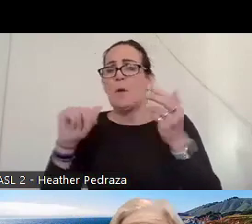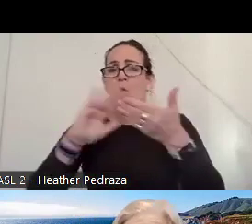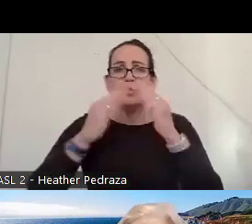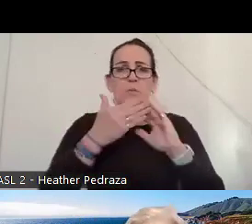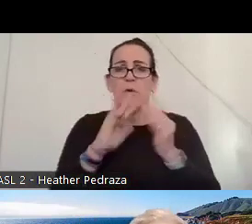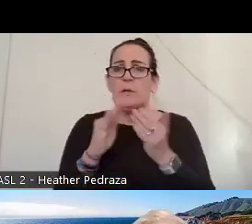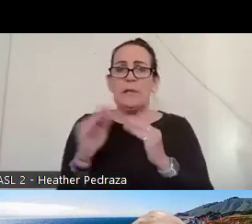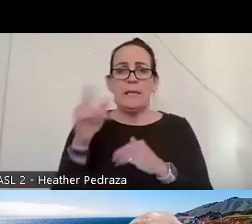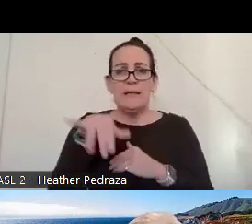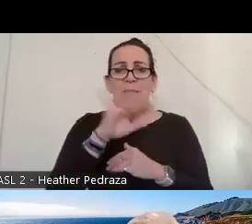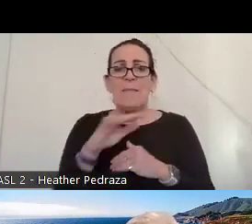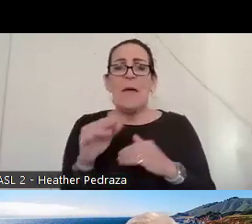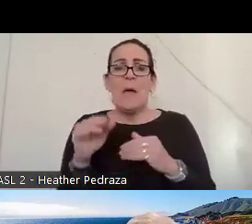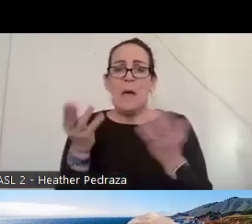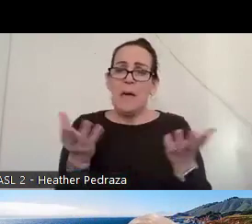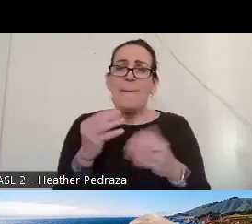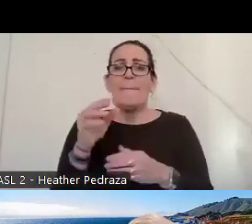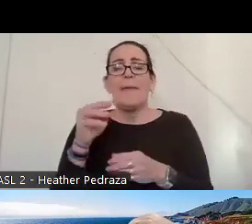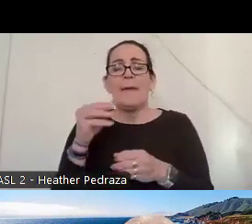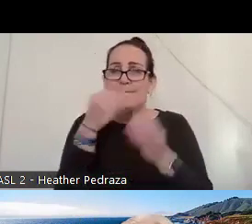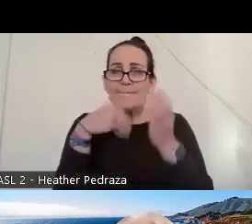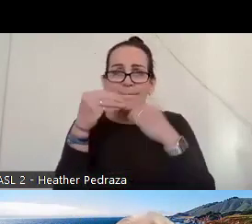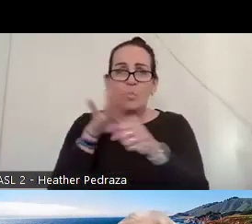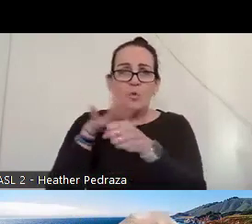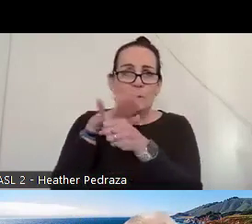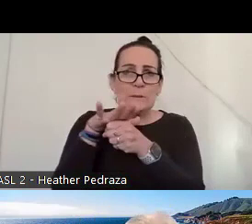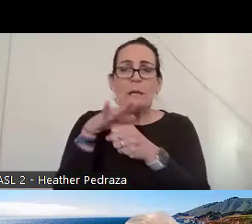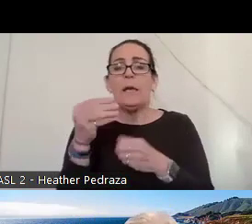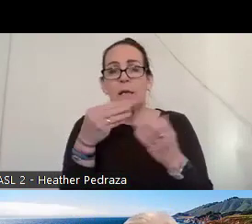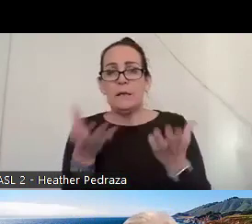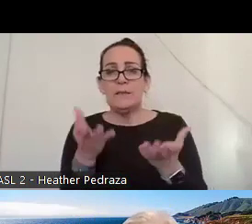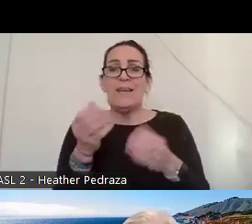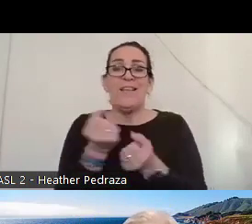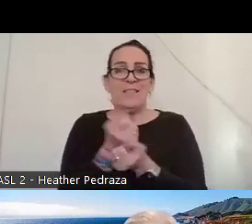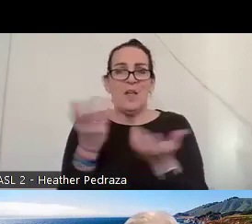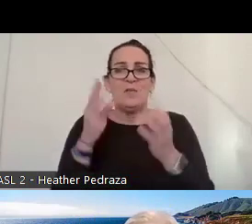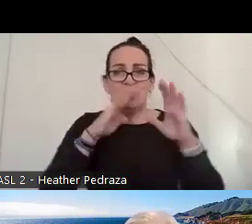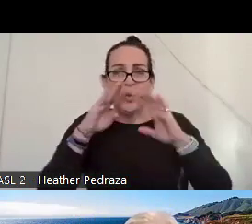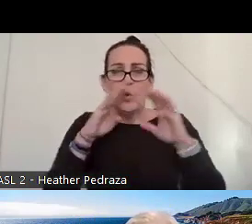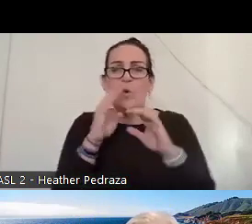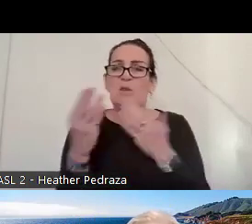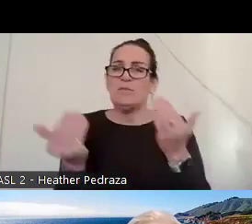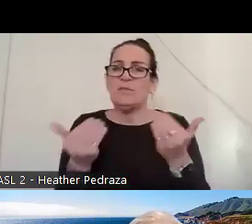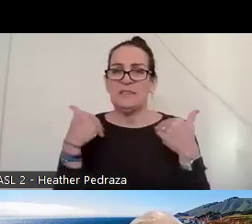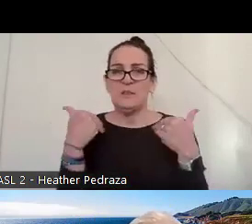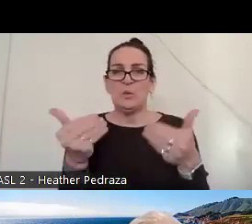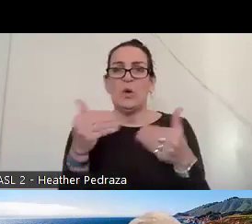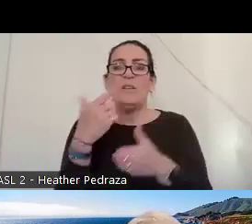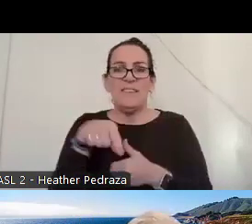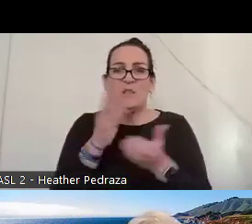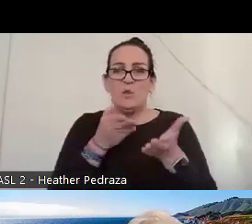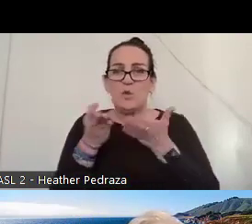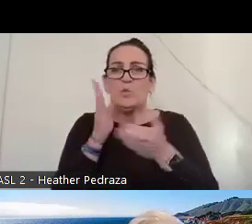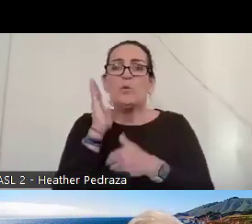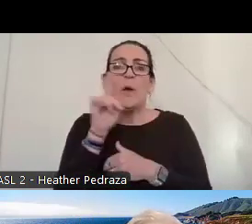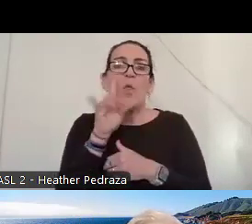offer. And so it's just, there's a lot of concern going forward about what these services are going to look like